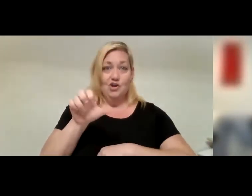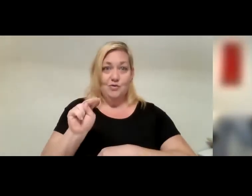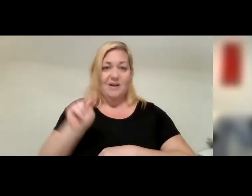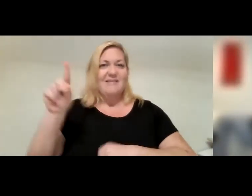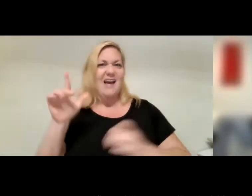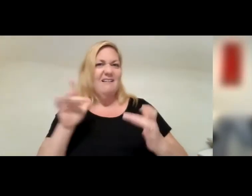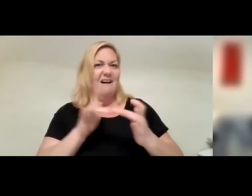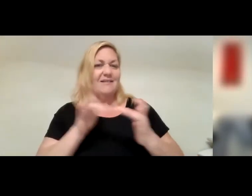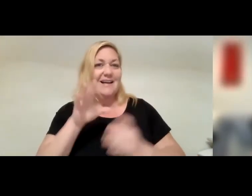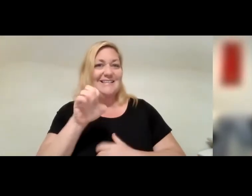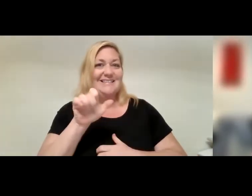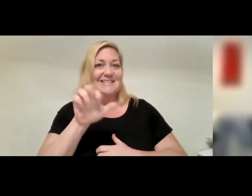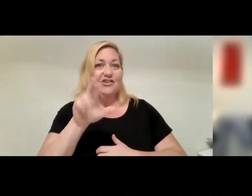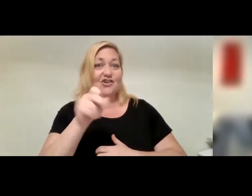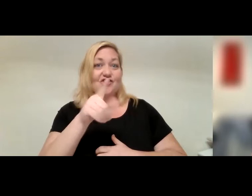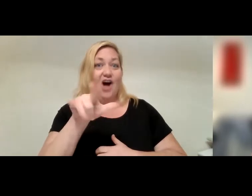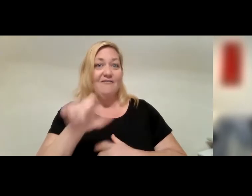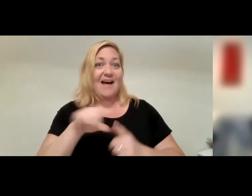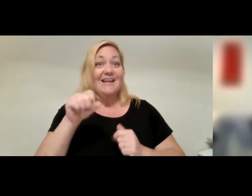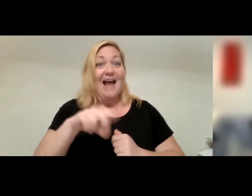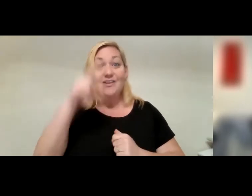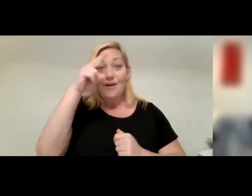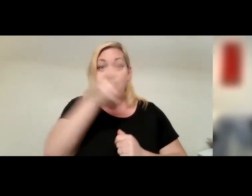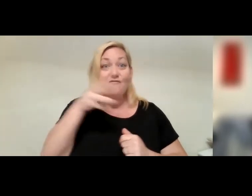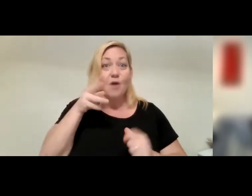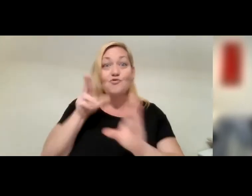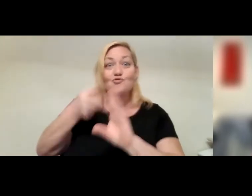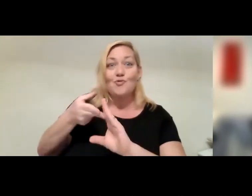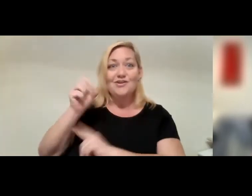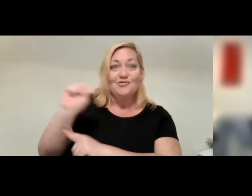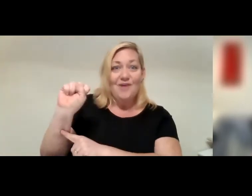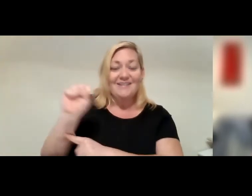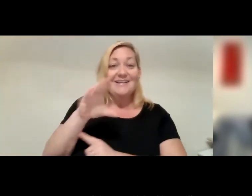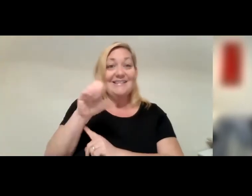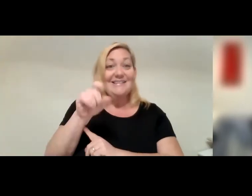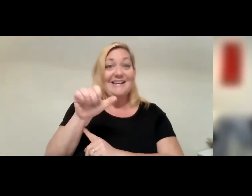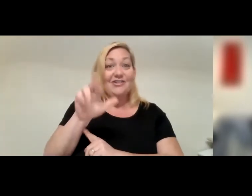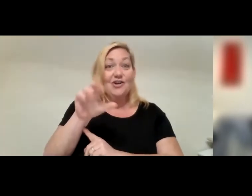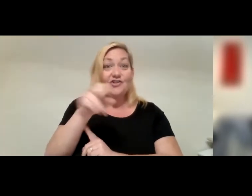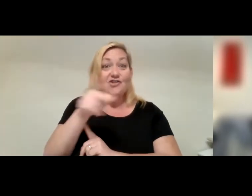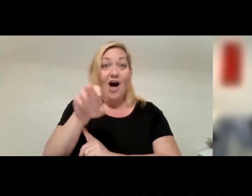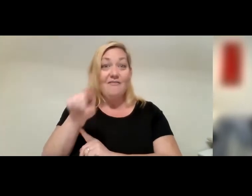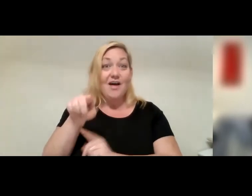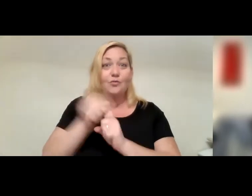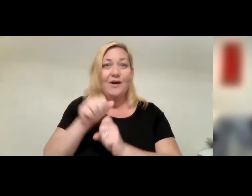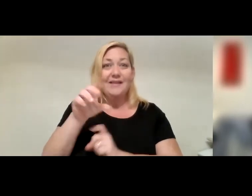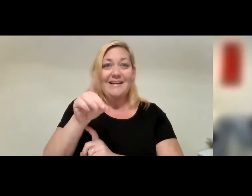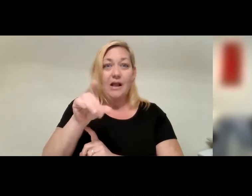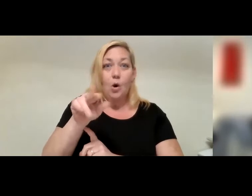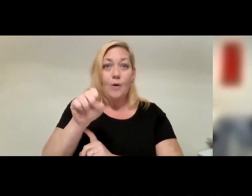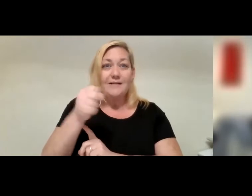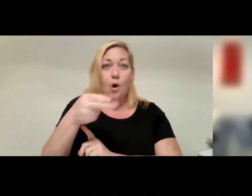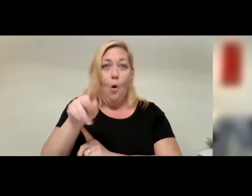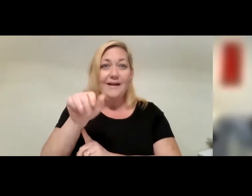great Cesar Chavez and asked Mexican farm workers to join the strike. Cesar Chavez, along with Dolores Huerta and the National Farm